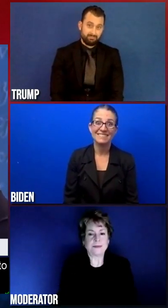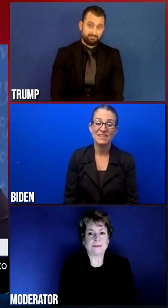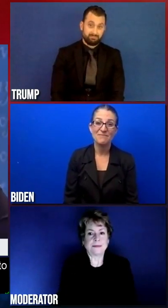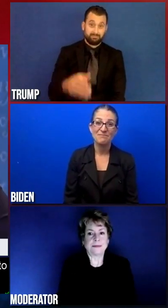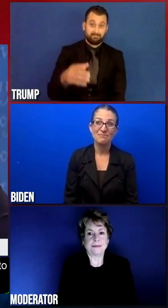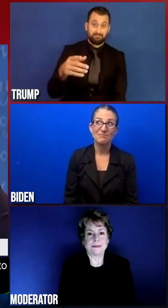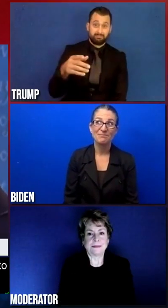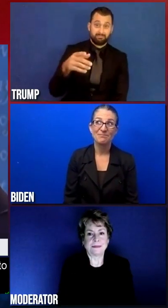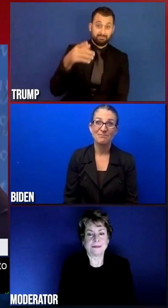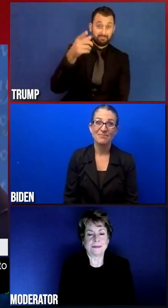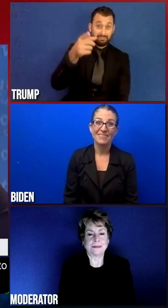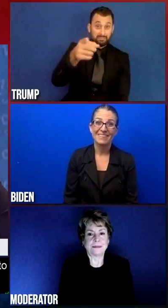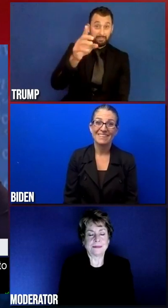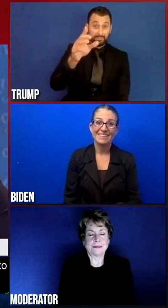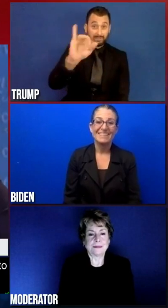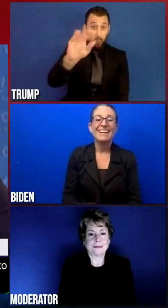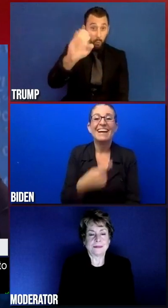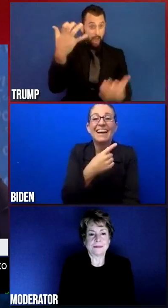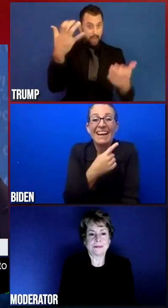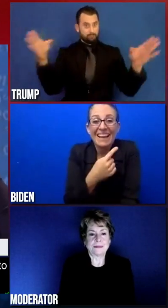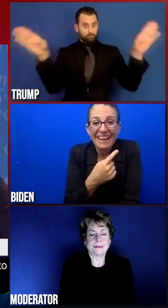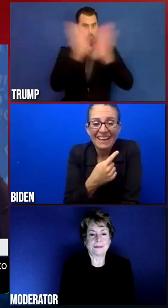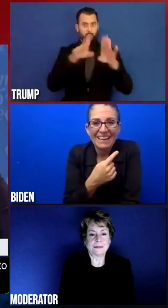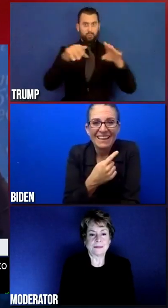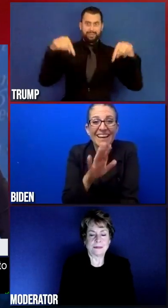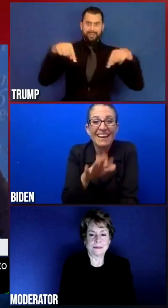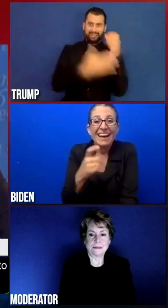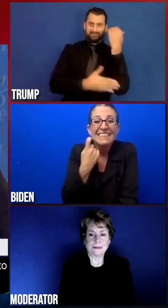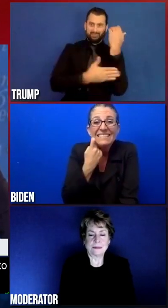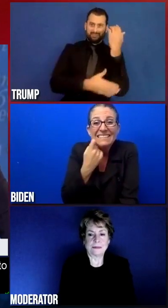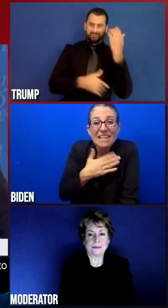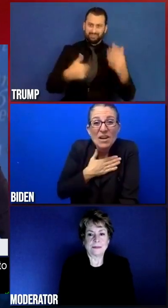a minute, Joe. Let me shut you down for a second, Joe, just for 1 second.